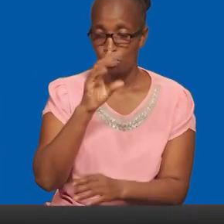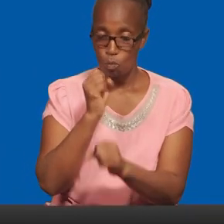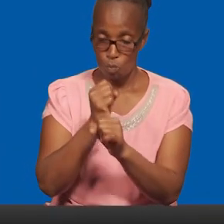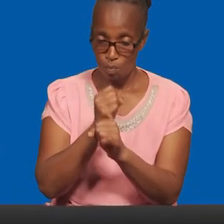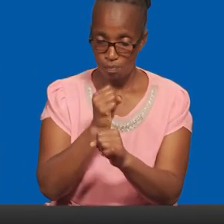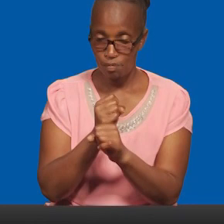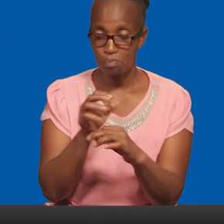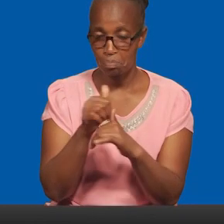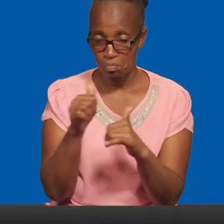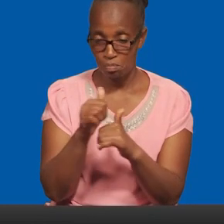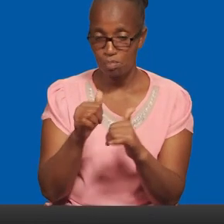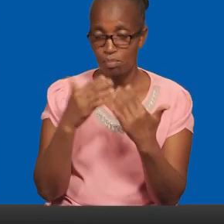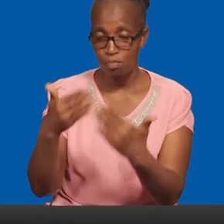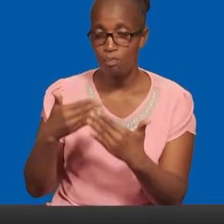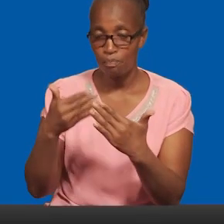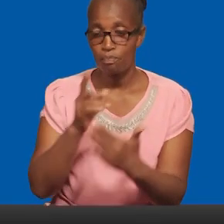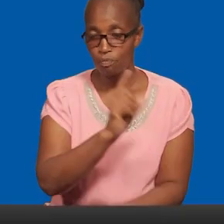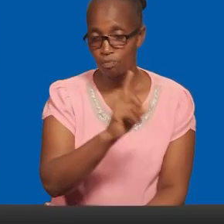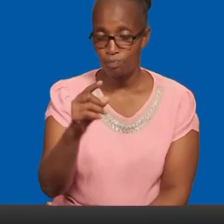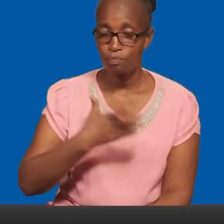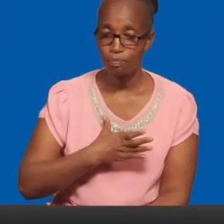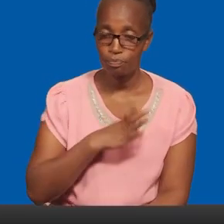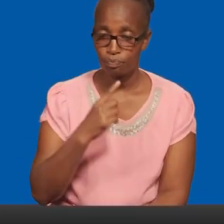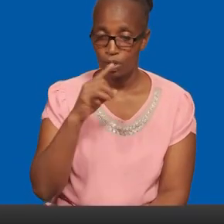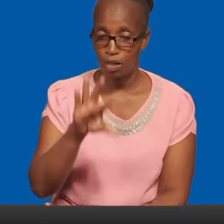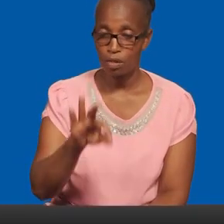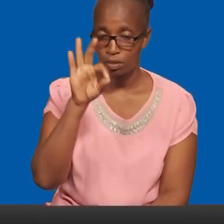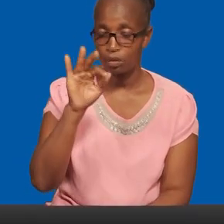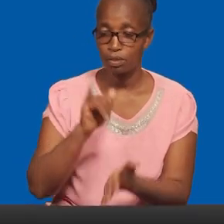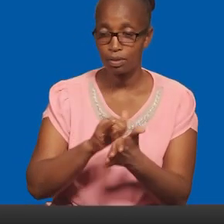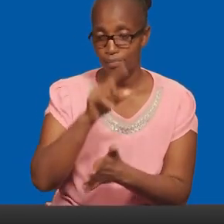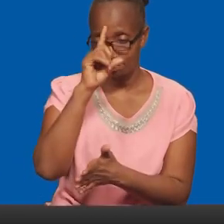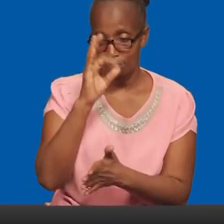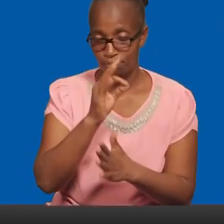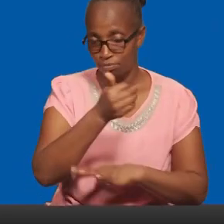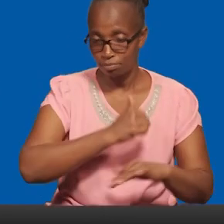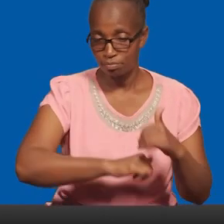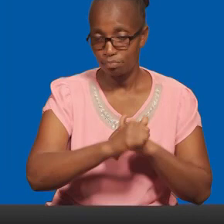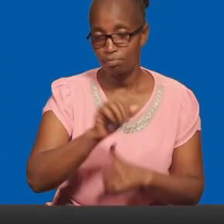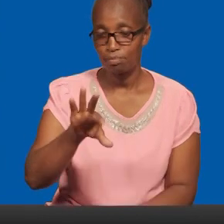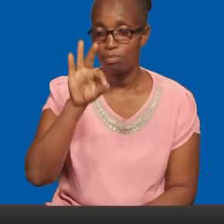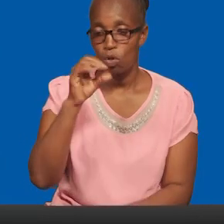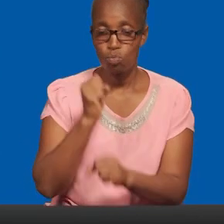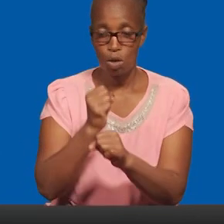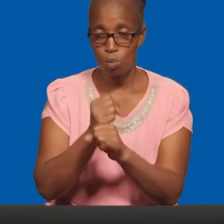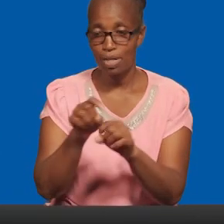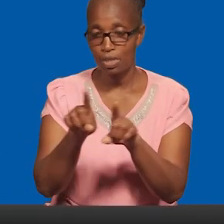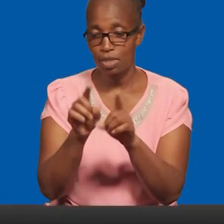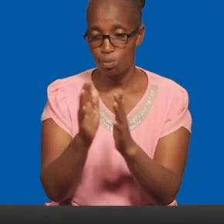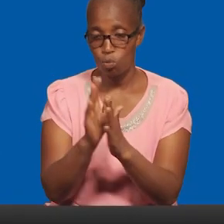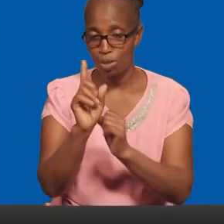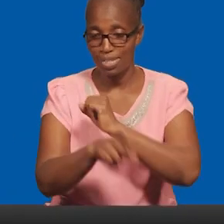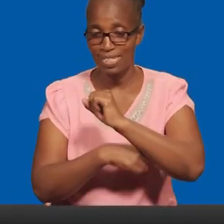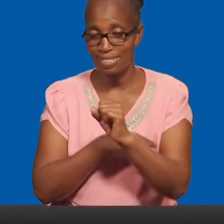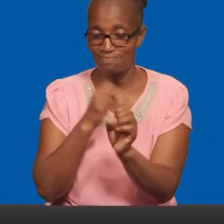kijinsia zitashughulikiwa ipasavyo na kutoa onyo kwa watakaopatikana kuwa watachukuliwa hatua kali za kisheria.